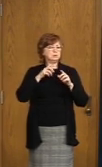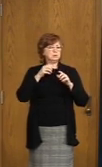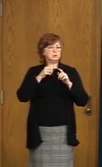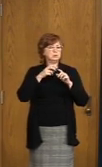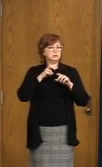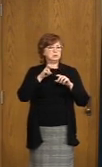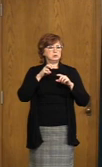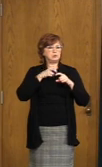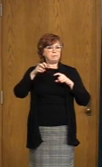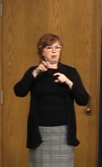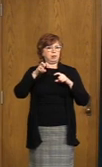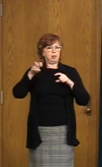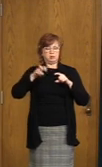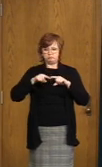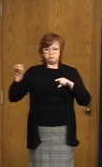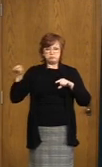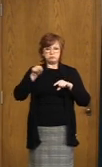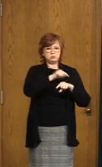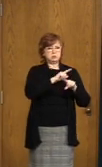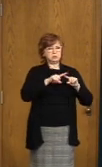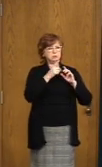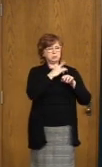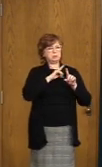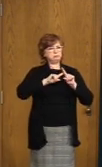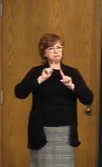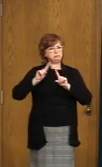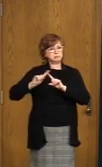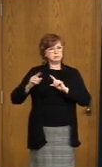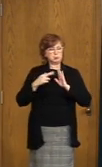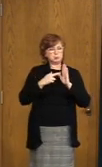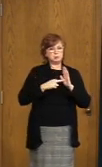think at this point, we'll certainly look at,